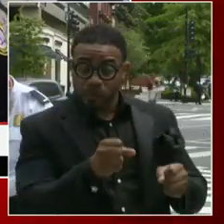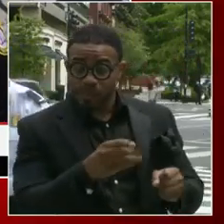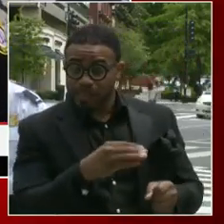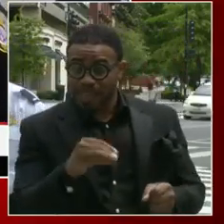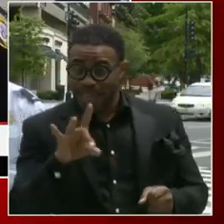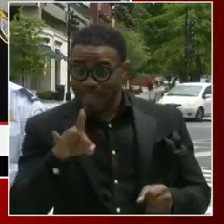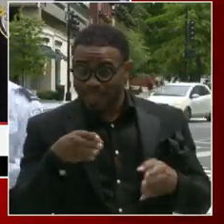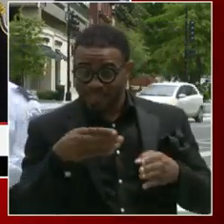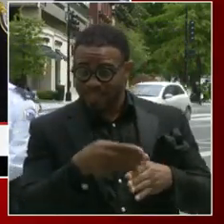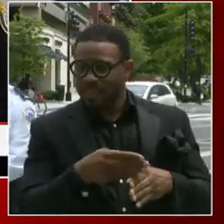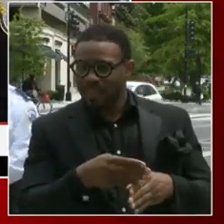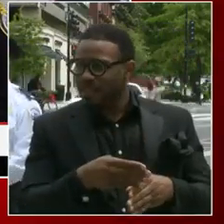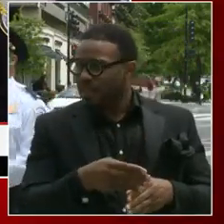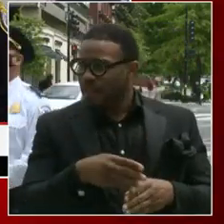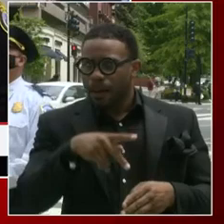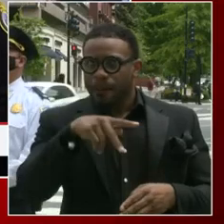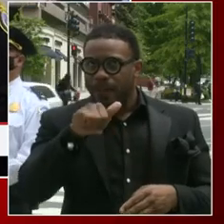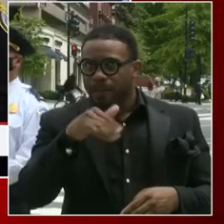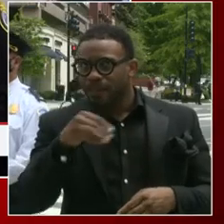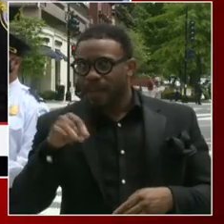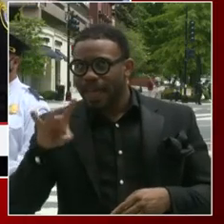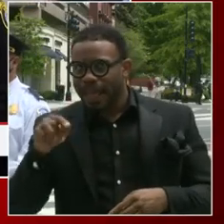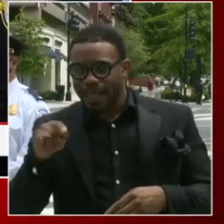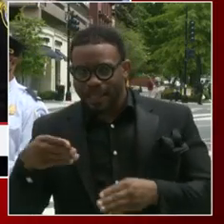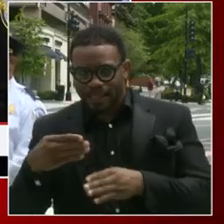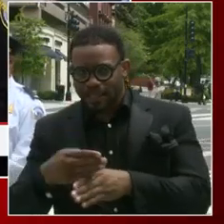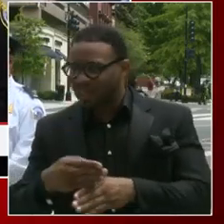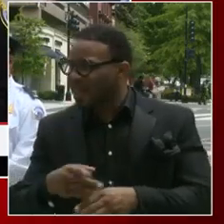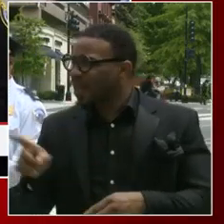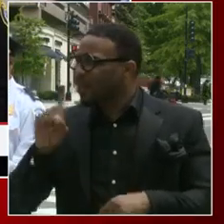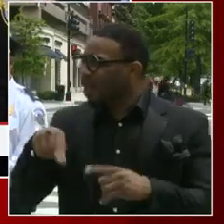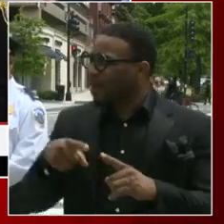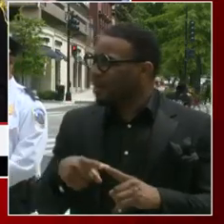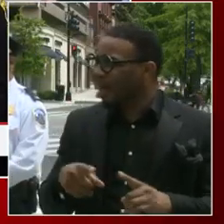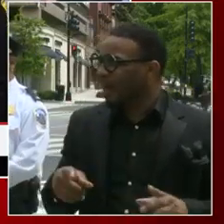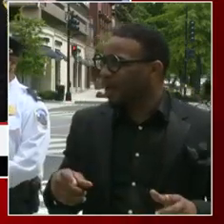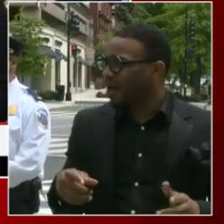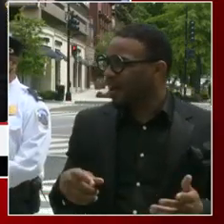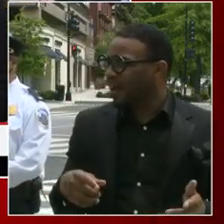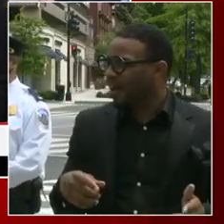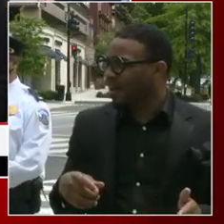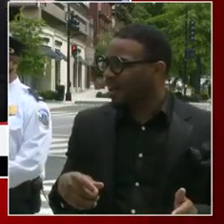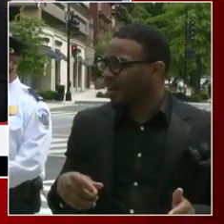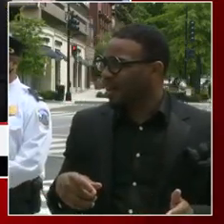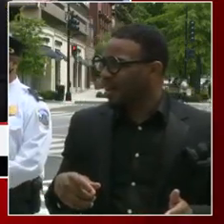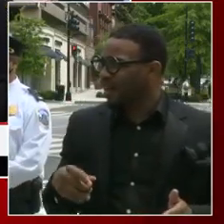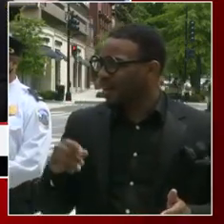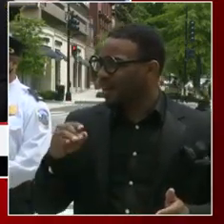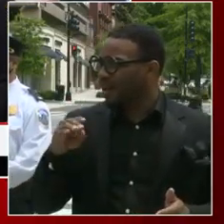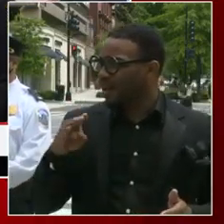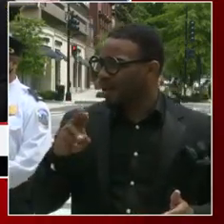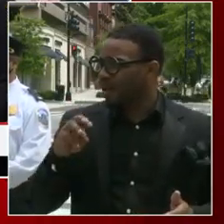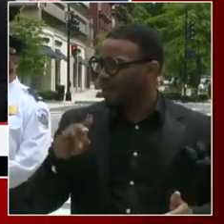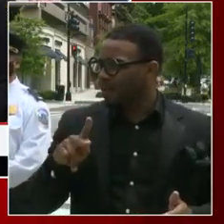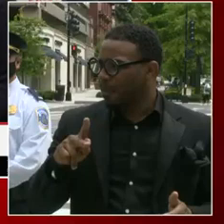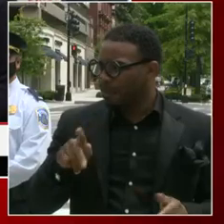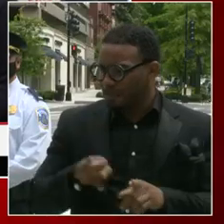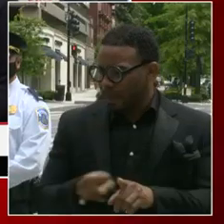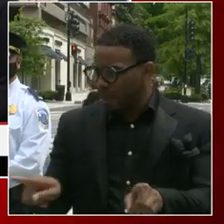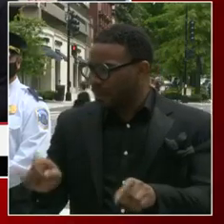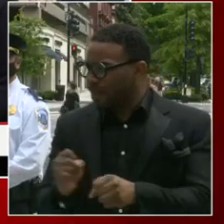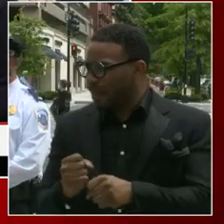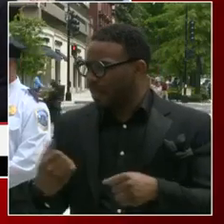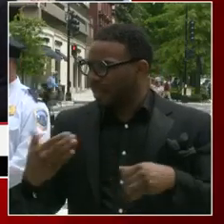8th, Pennsylvania and 8th. Are you talking about the bump outs to make